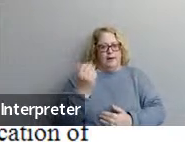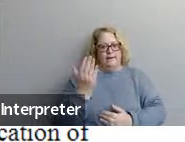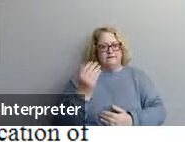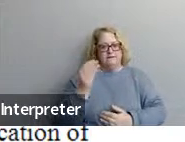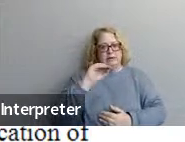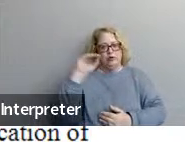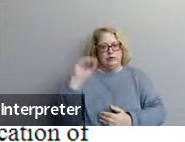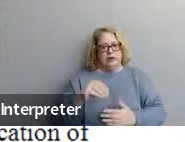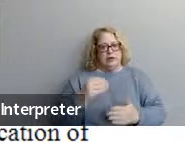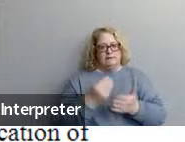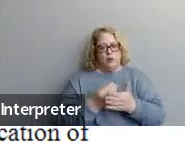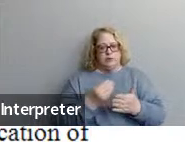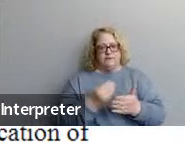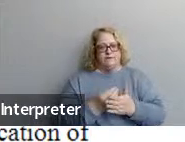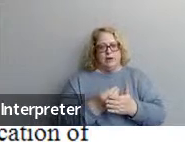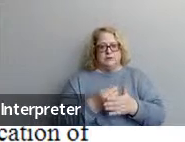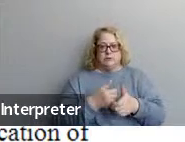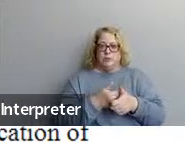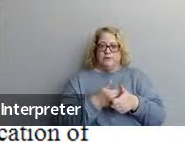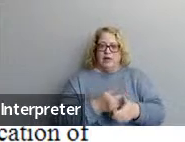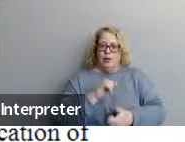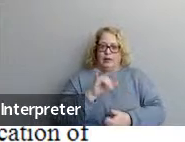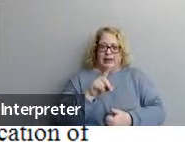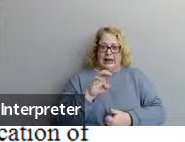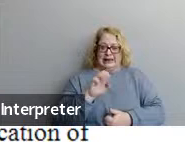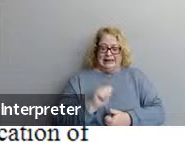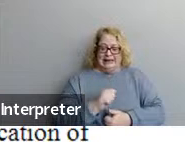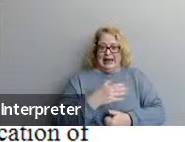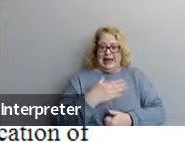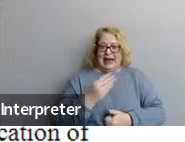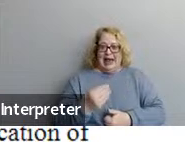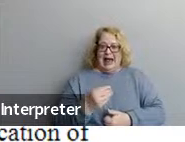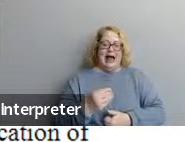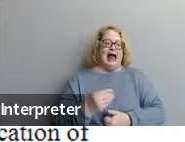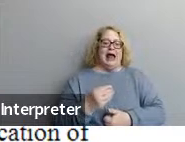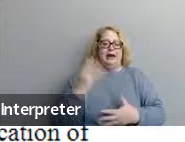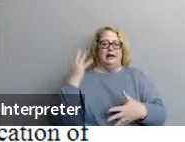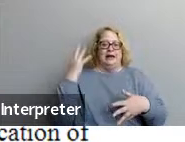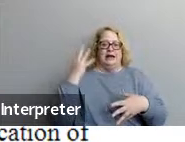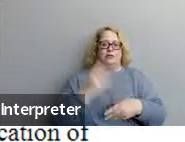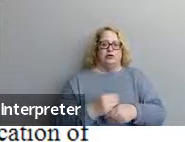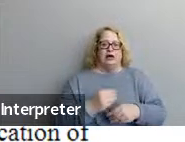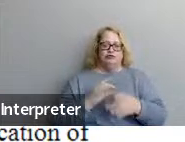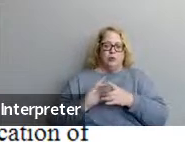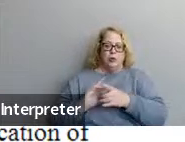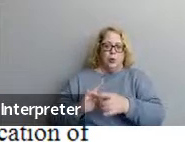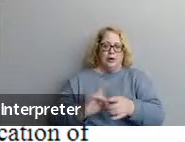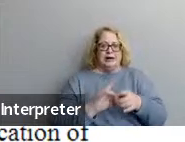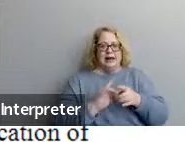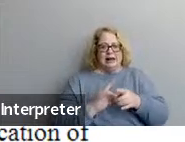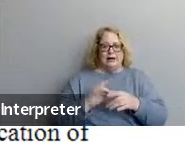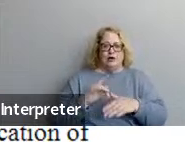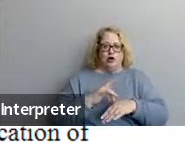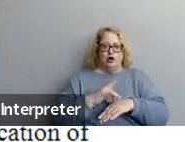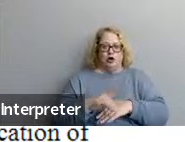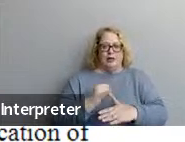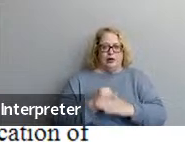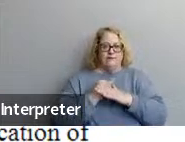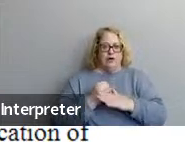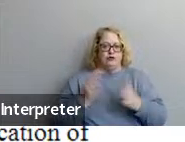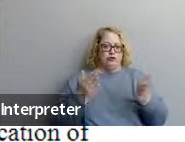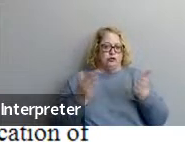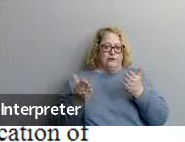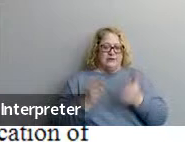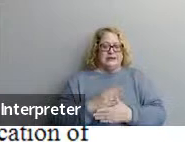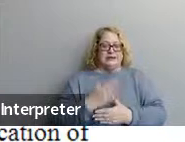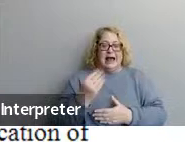of those funds in accordance with IDEA, as well as the comprehensive coordinated early intervening services. And then